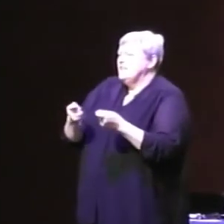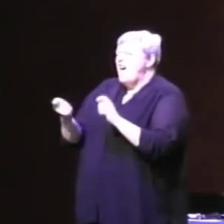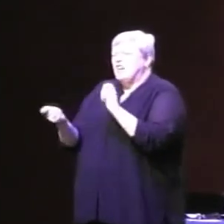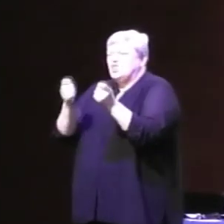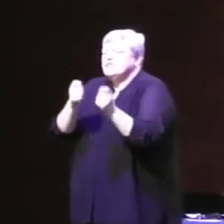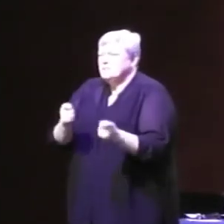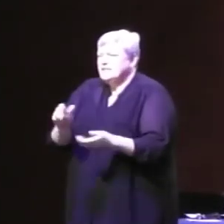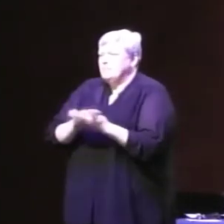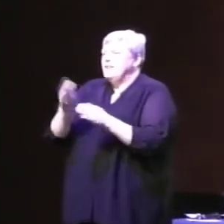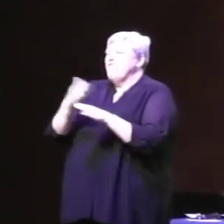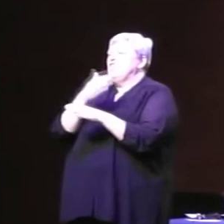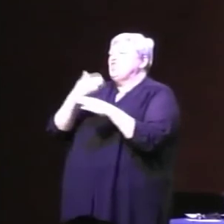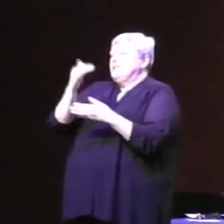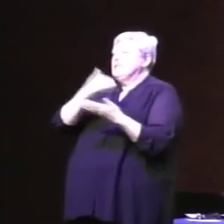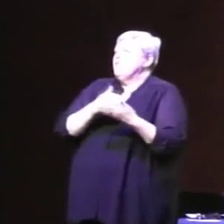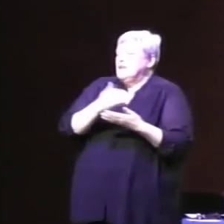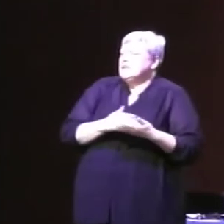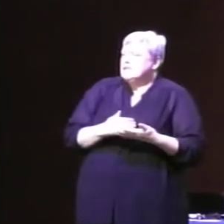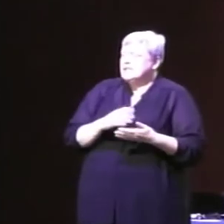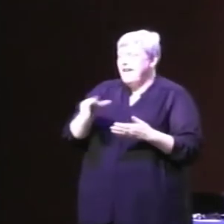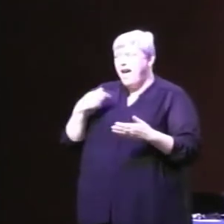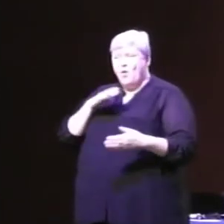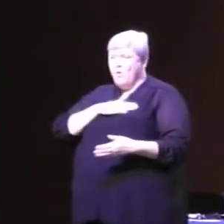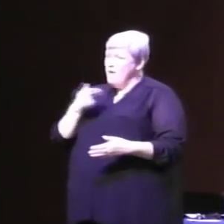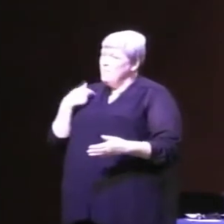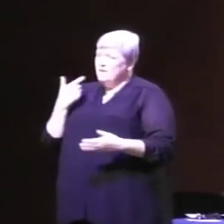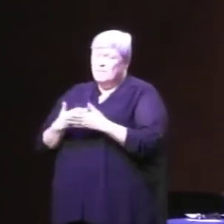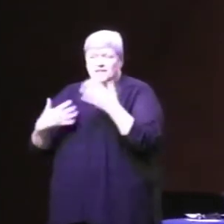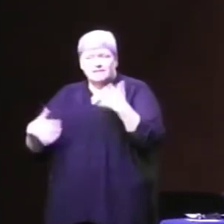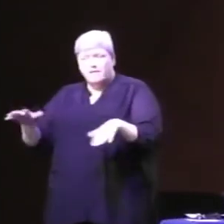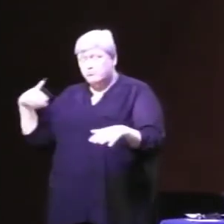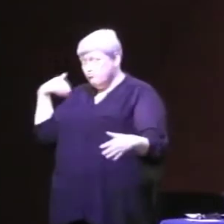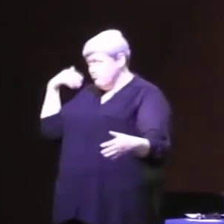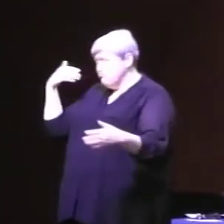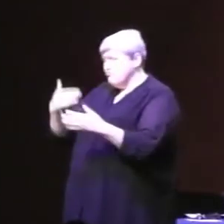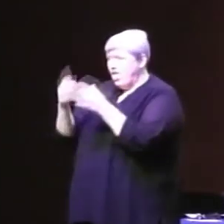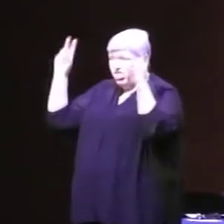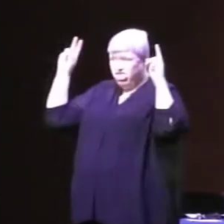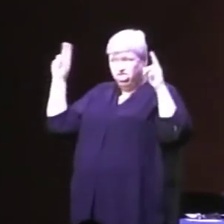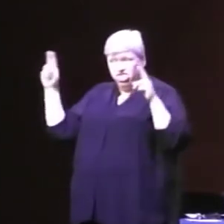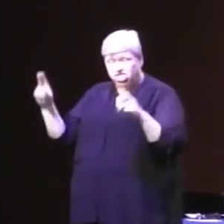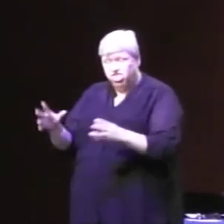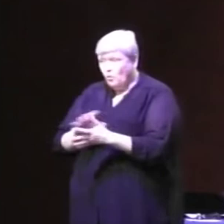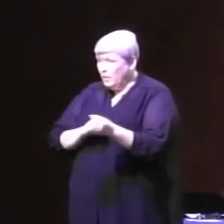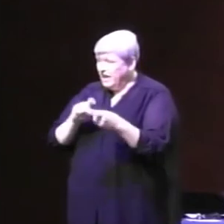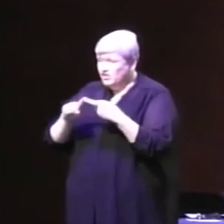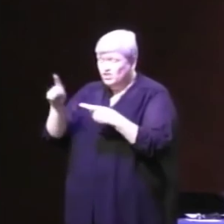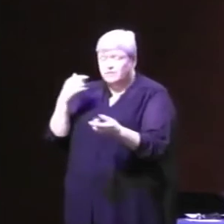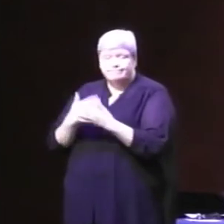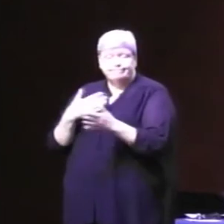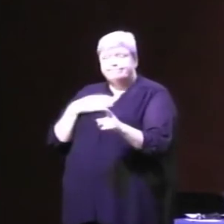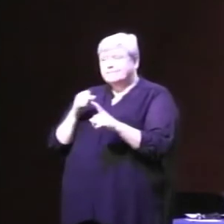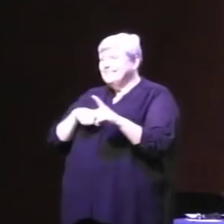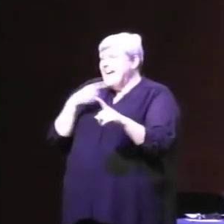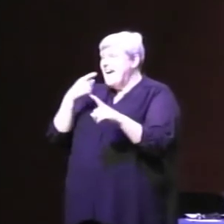efficiency savings. Our members have suffered years of real-term reduction in wages and intensifying attacks on their terms and